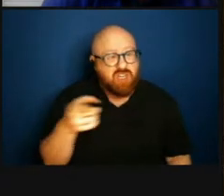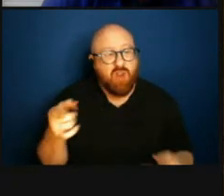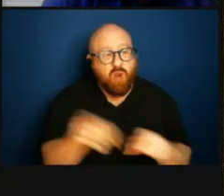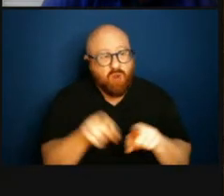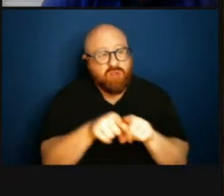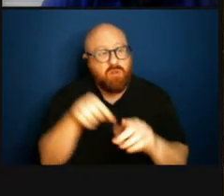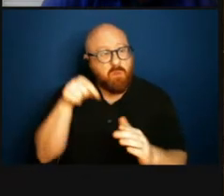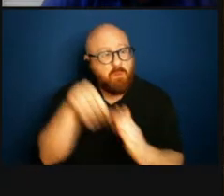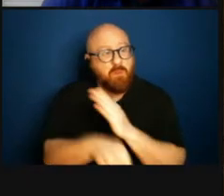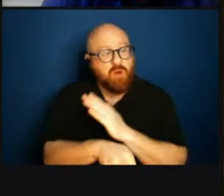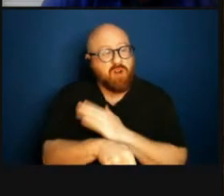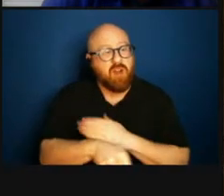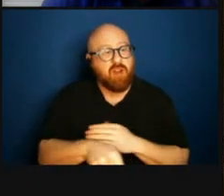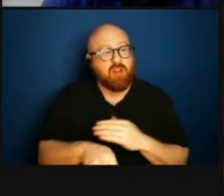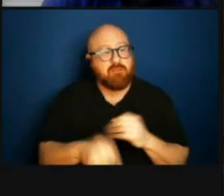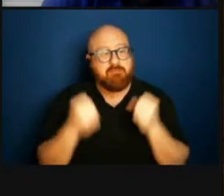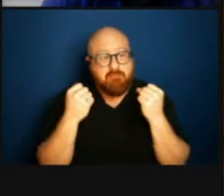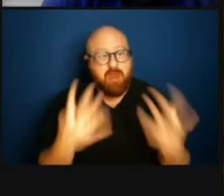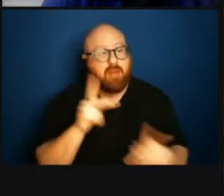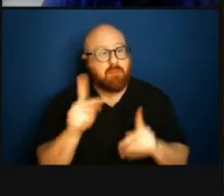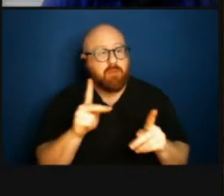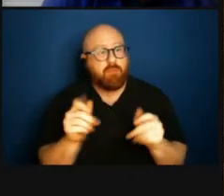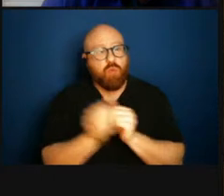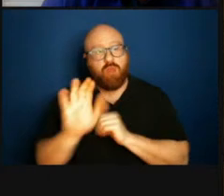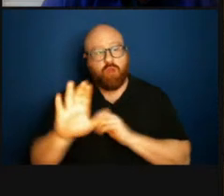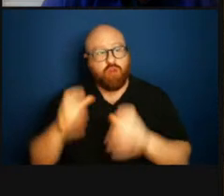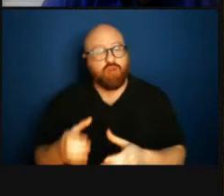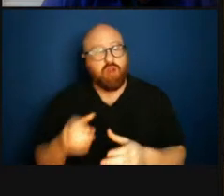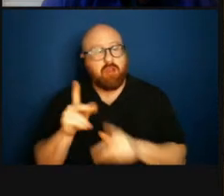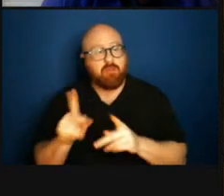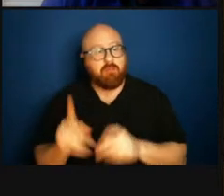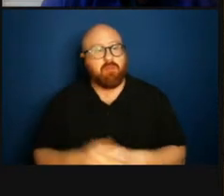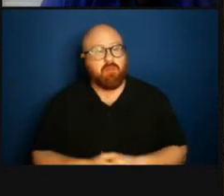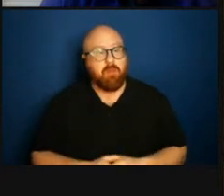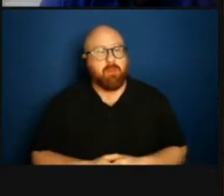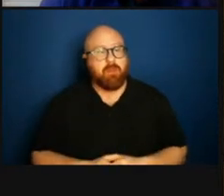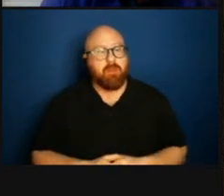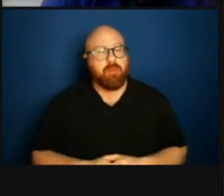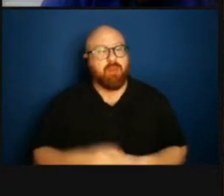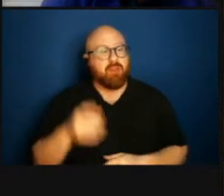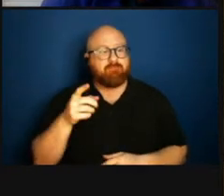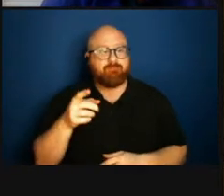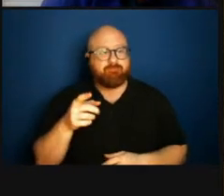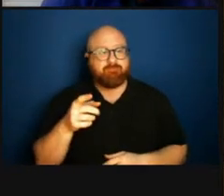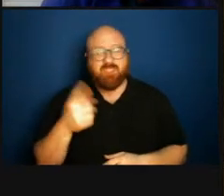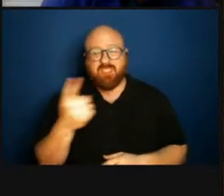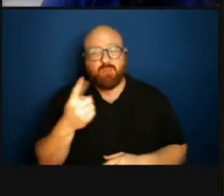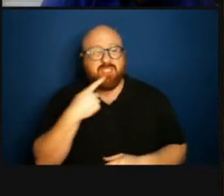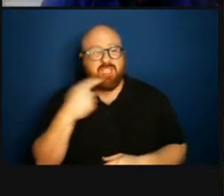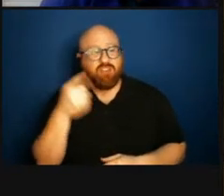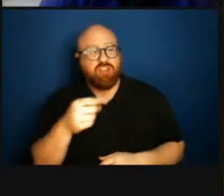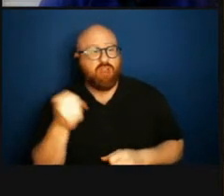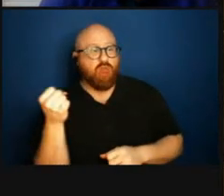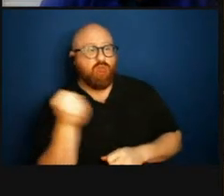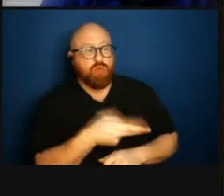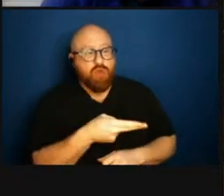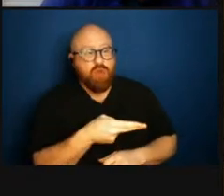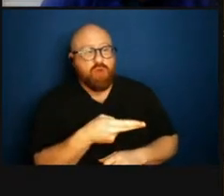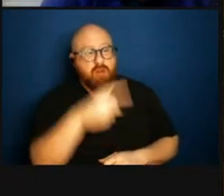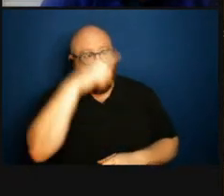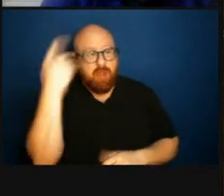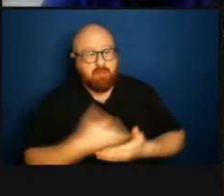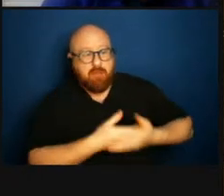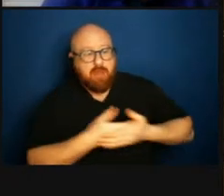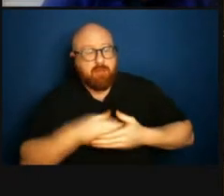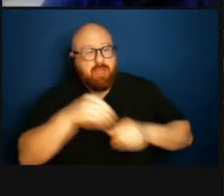reign of terror with her gang and was reported to have thrown a Black baby into a fire. We're very